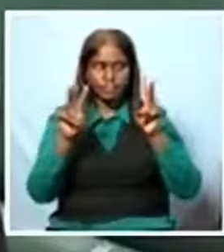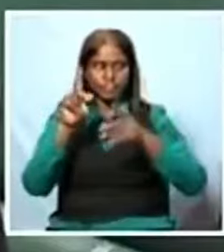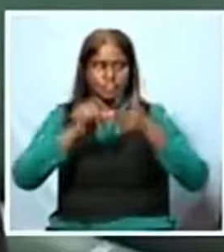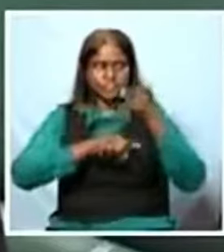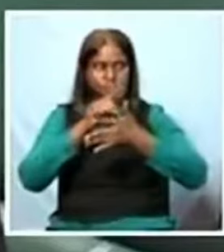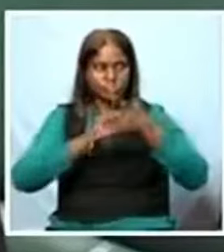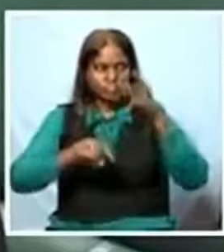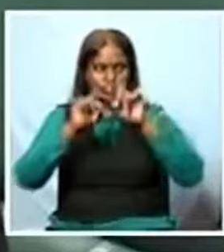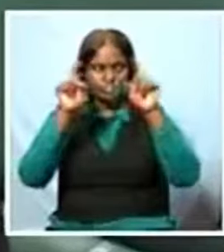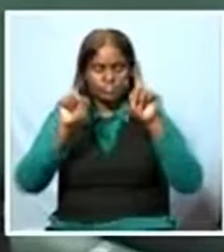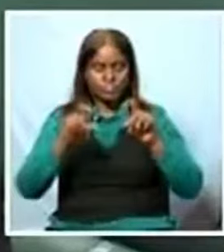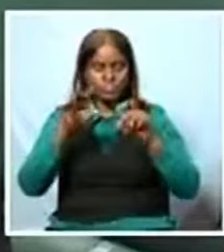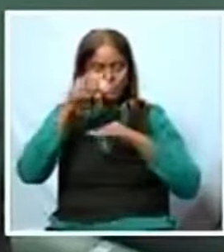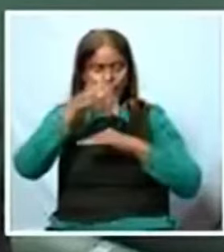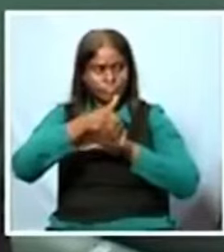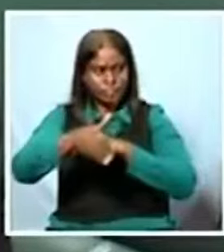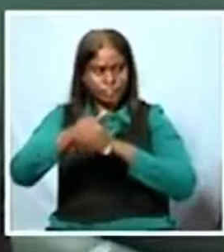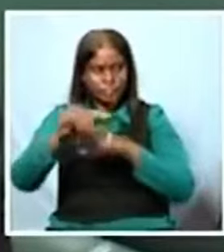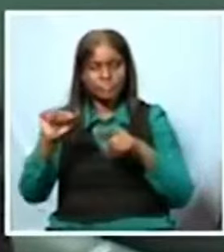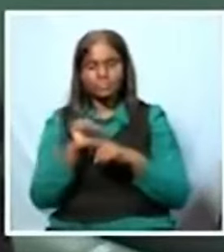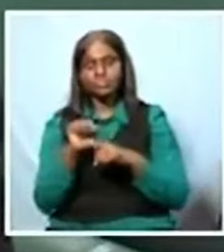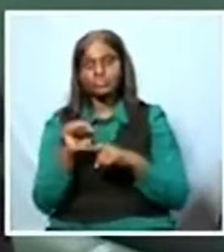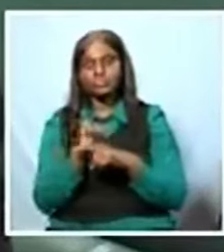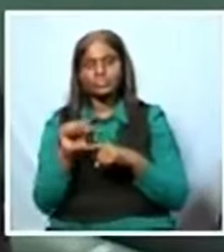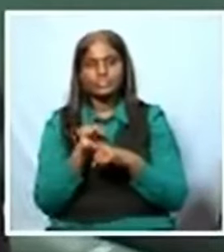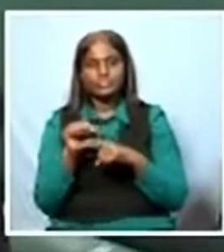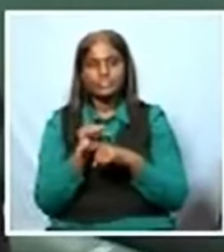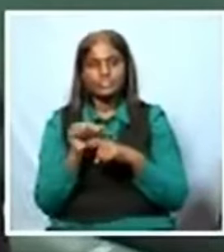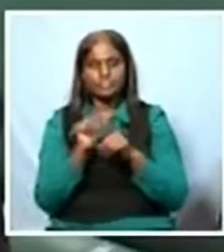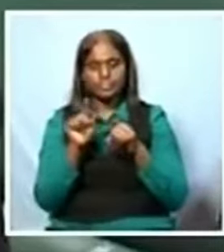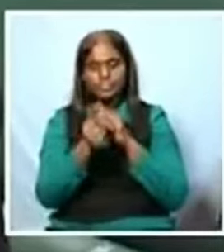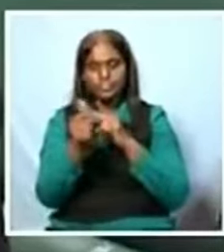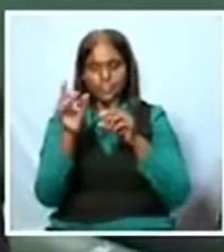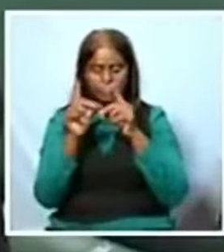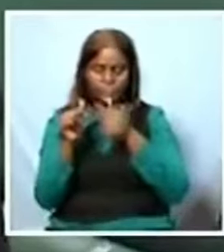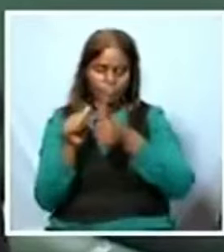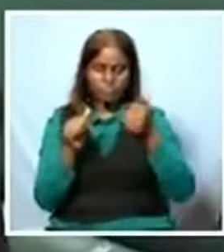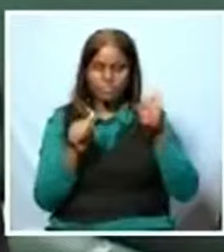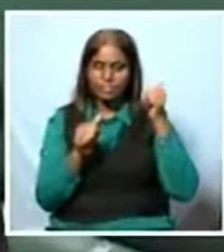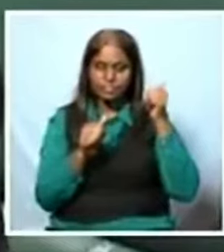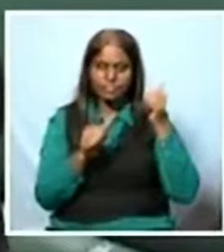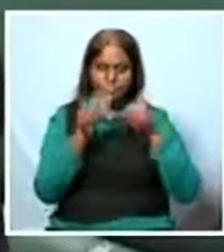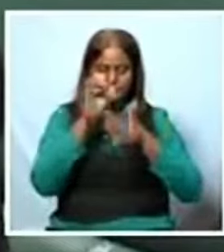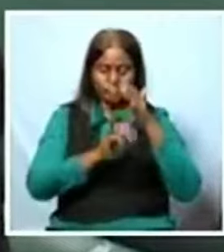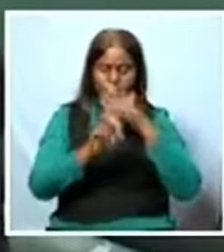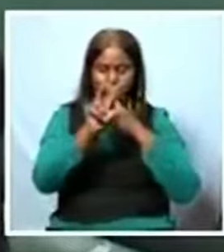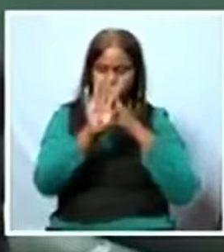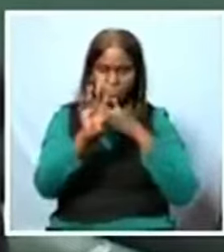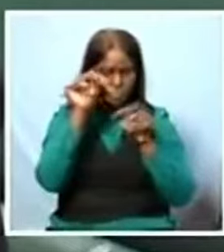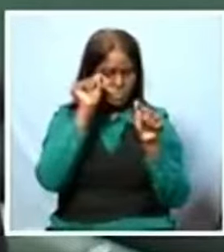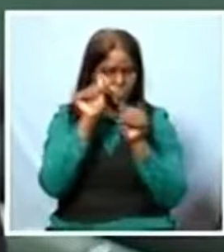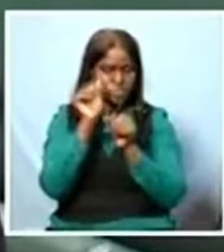cancelled certificate of registration or practicing certificate. Any debate and objection? Clause 24 is agreed to.